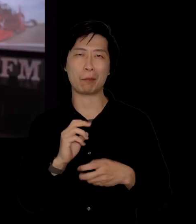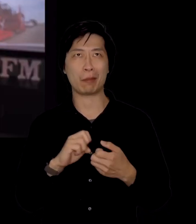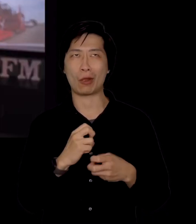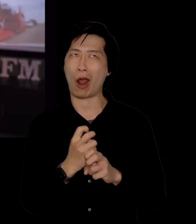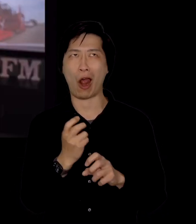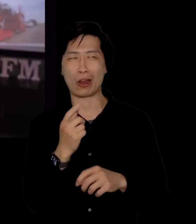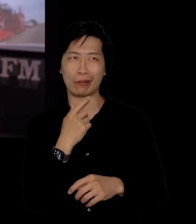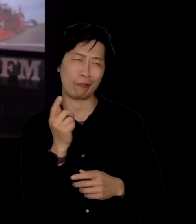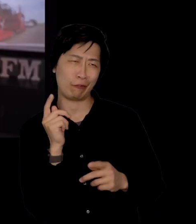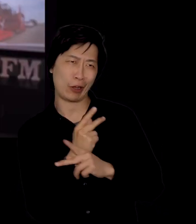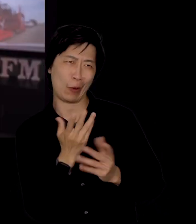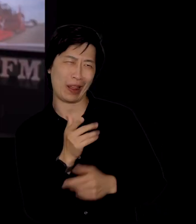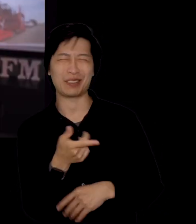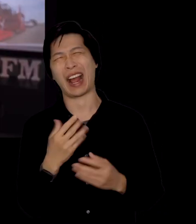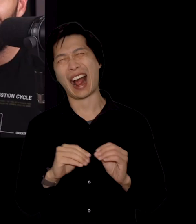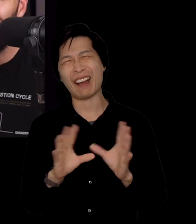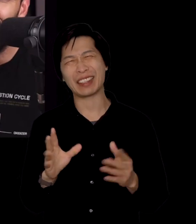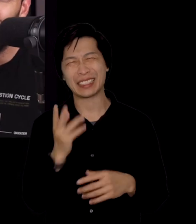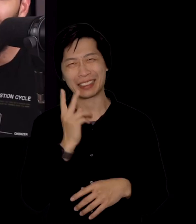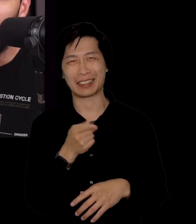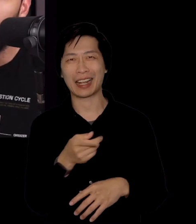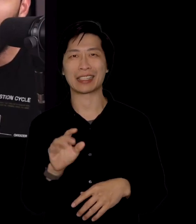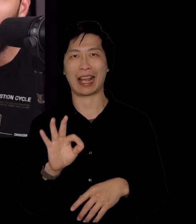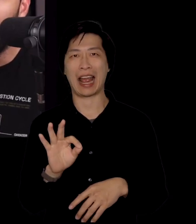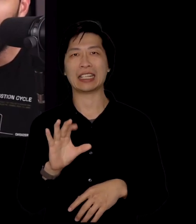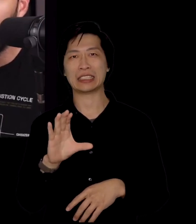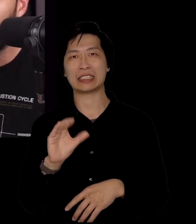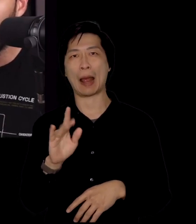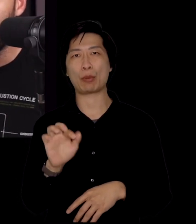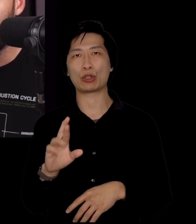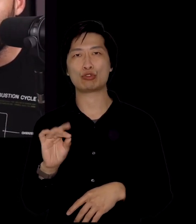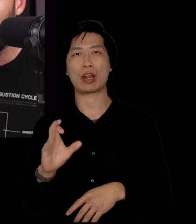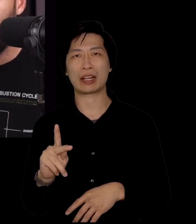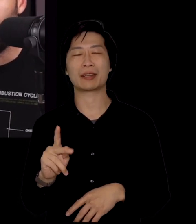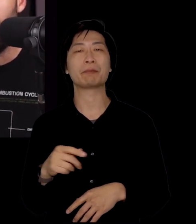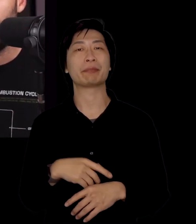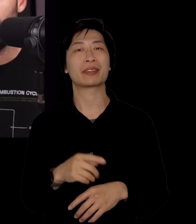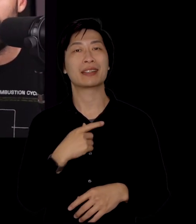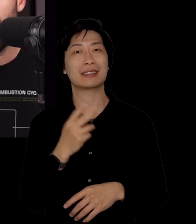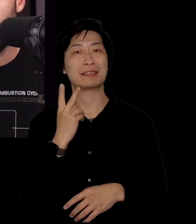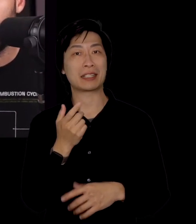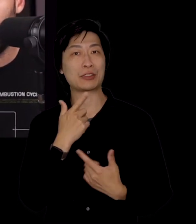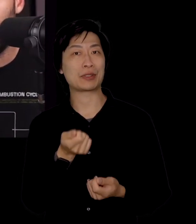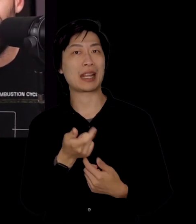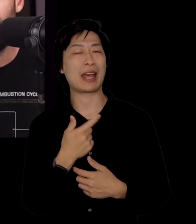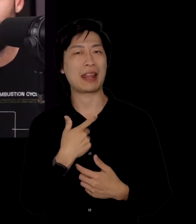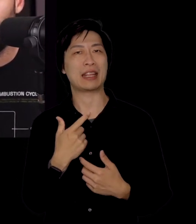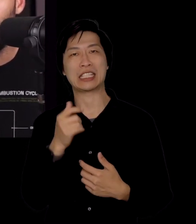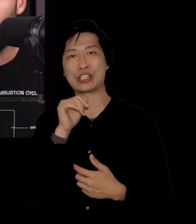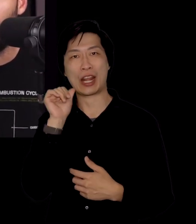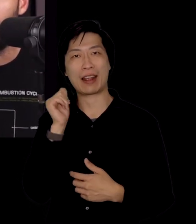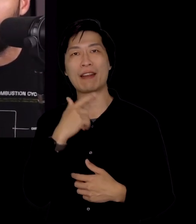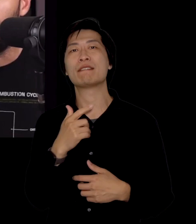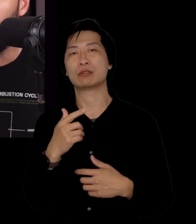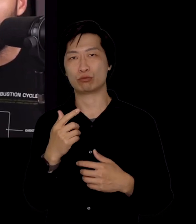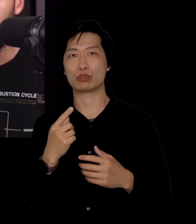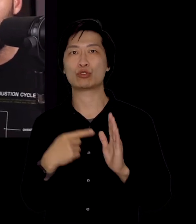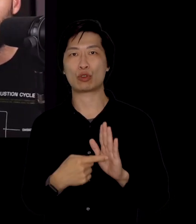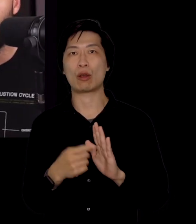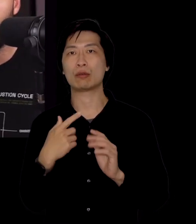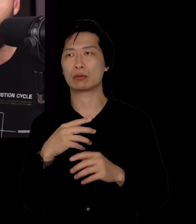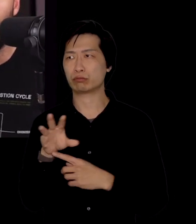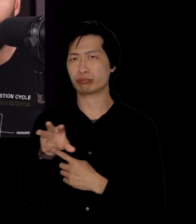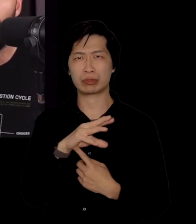so hard to figure out what kind of car it is, but it's pretty obvious we have 9 Cybertrucks here. And what's interesting is yesterday we started getting some footage